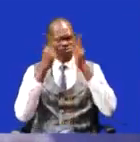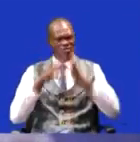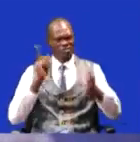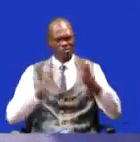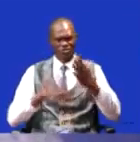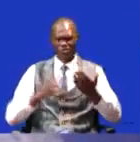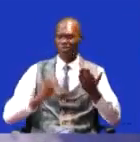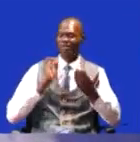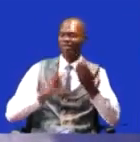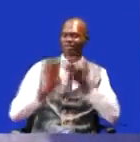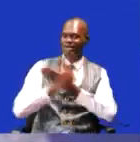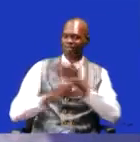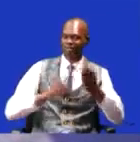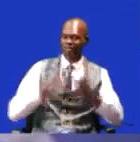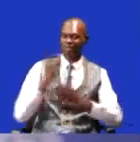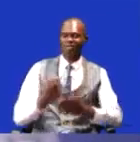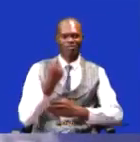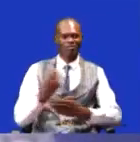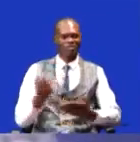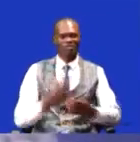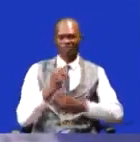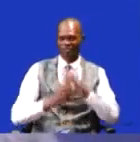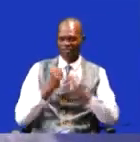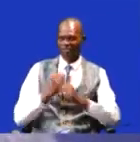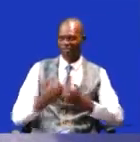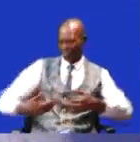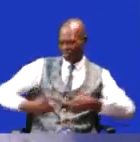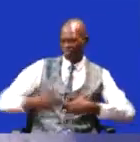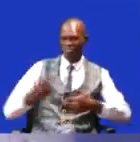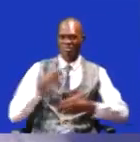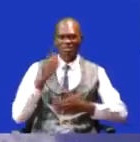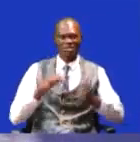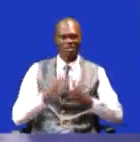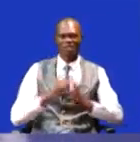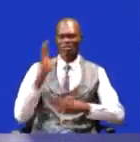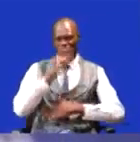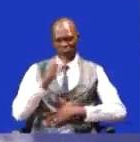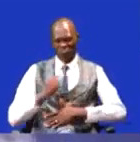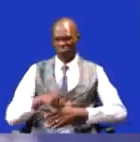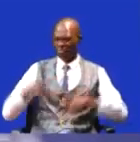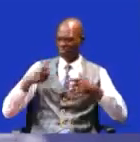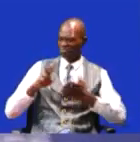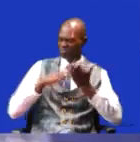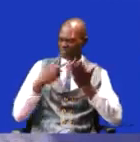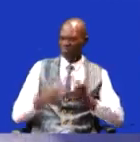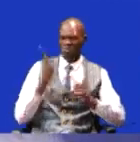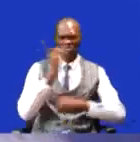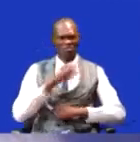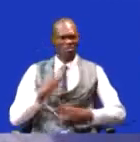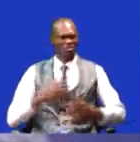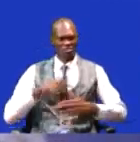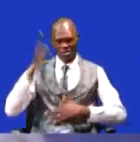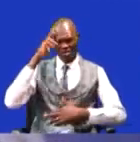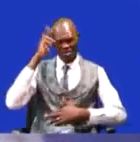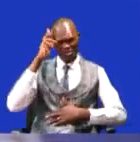in our country in the next few years? The younger people say, the older ones, we have let them down. And I